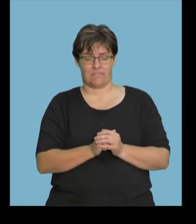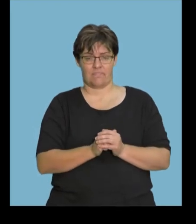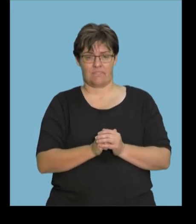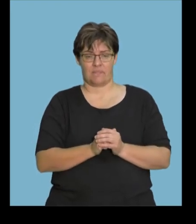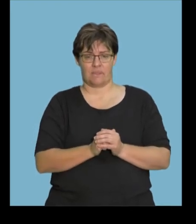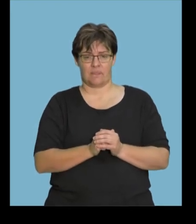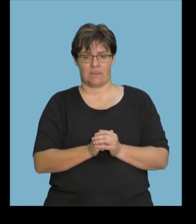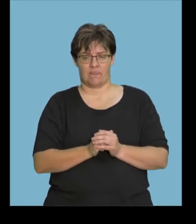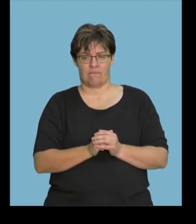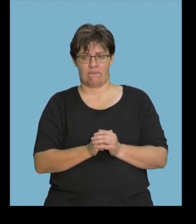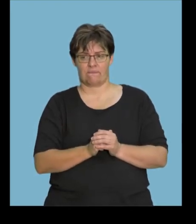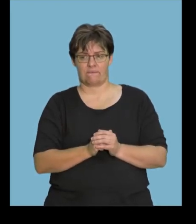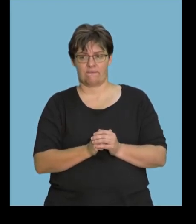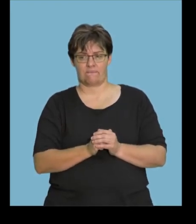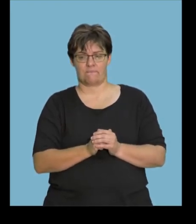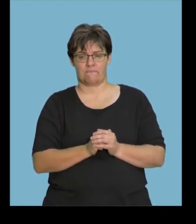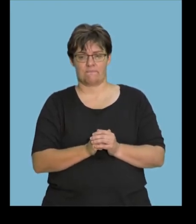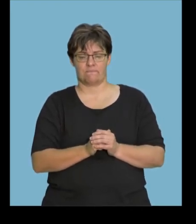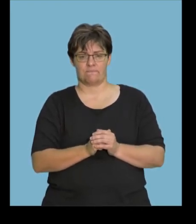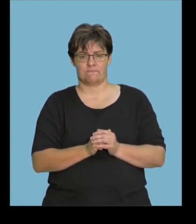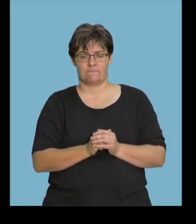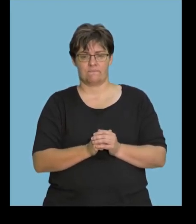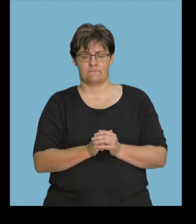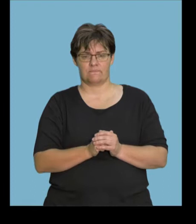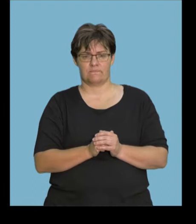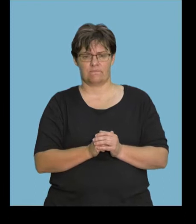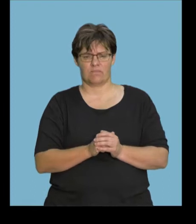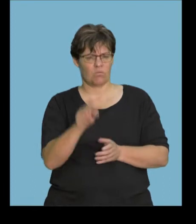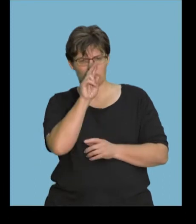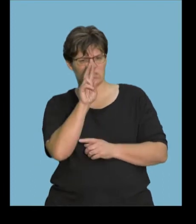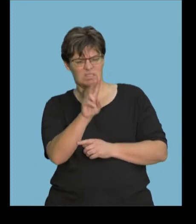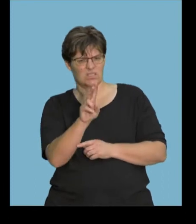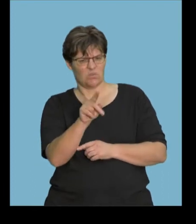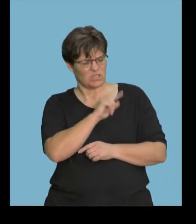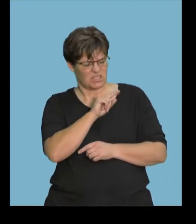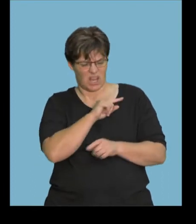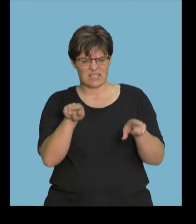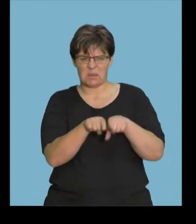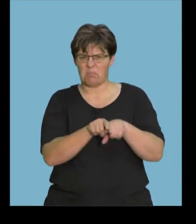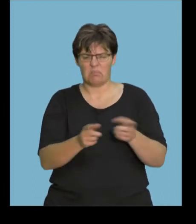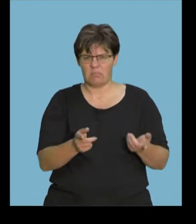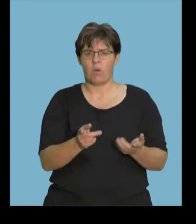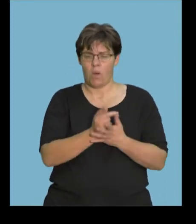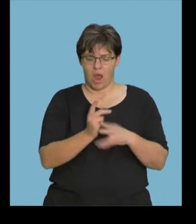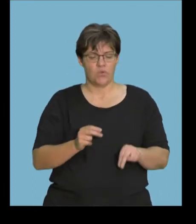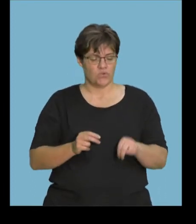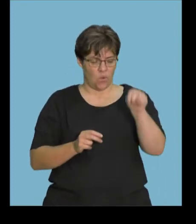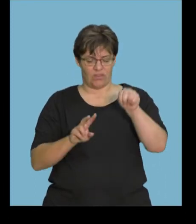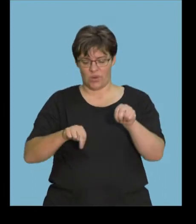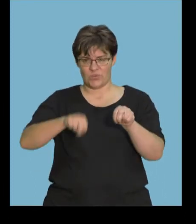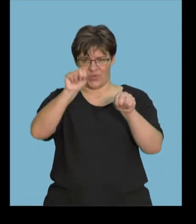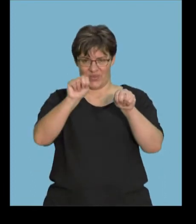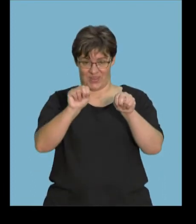Okay, these are like or similar poles, right? Why do we say these are like poles? Because it's